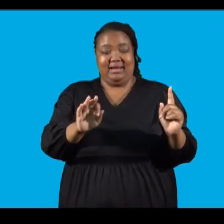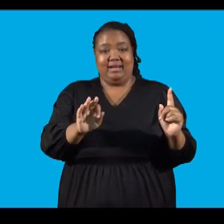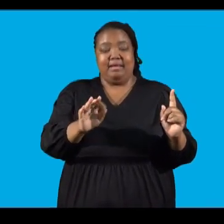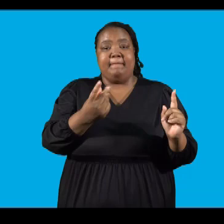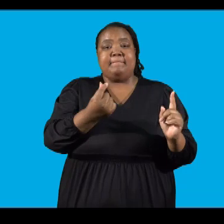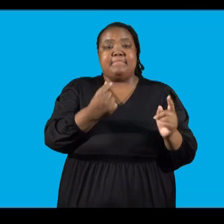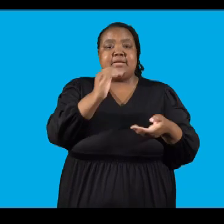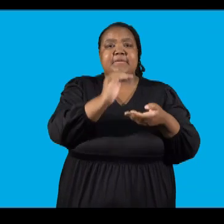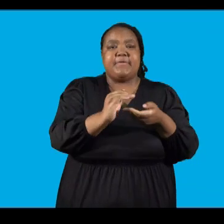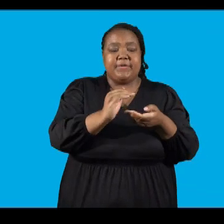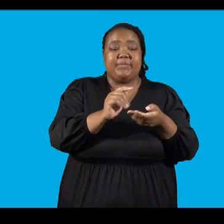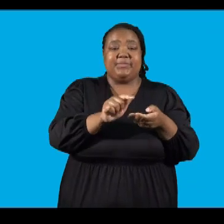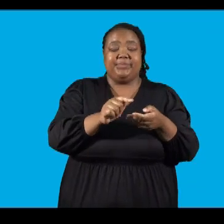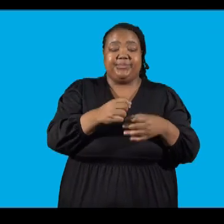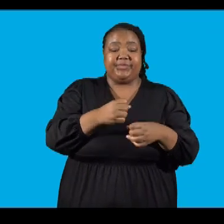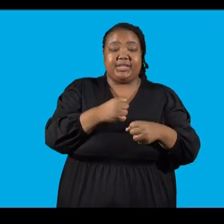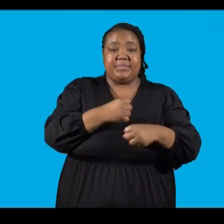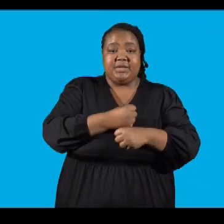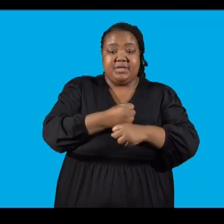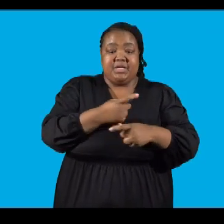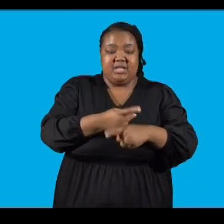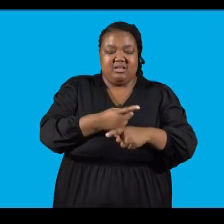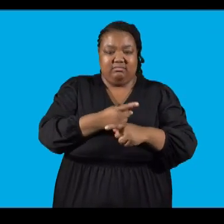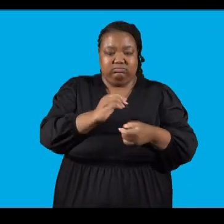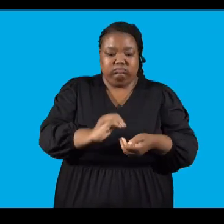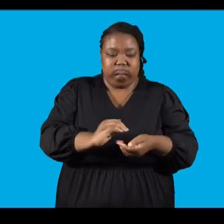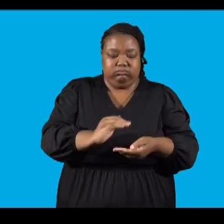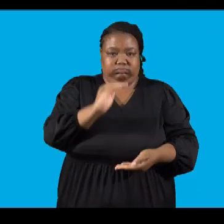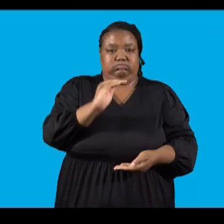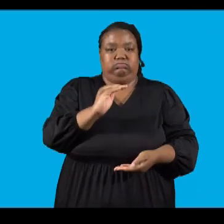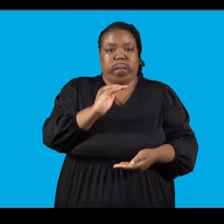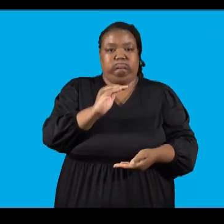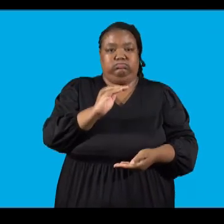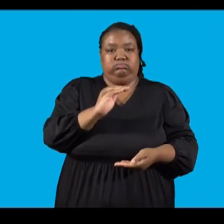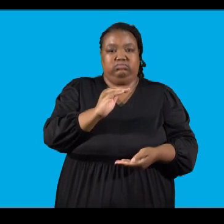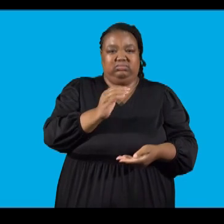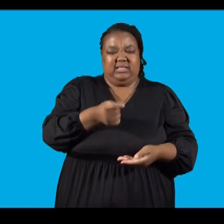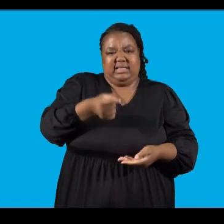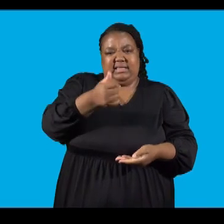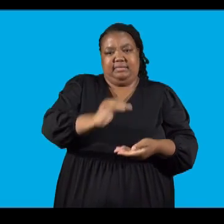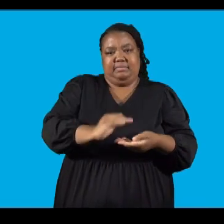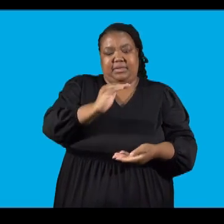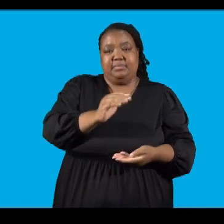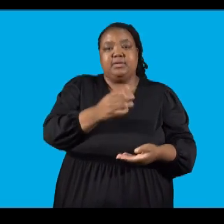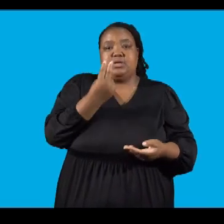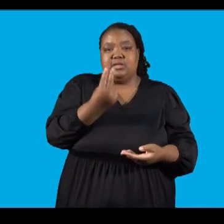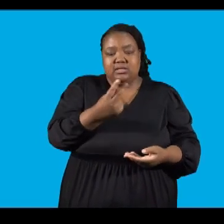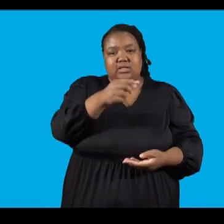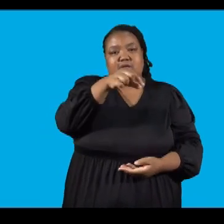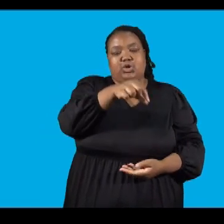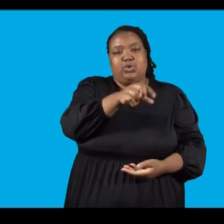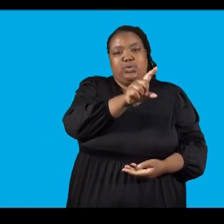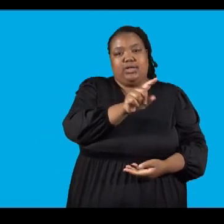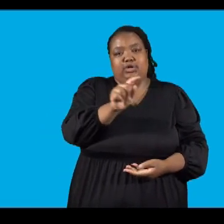to P3? What happens? The quantity increases by just a small magnitude. You can see here from